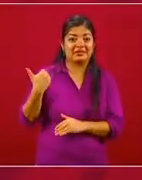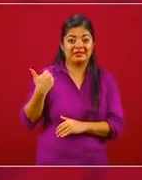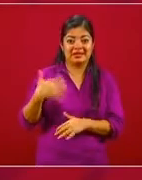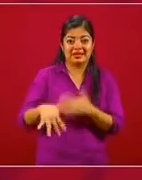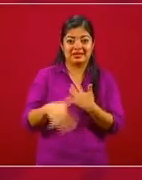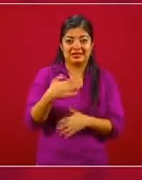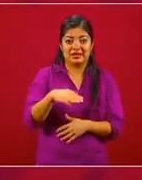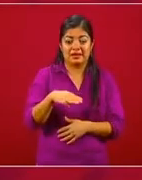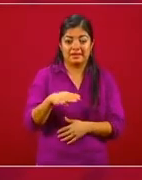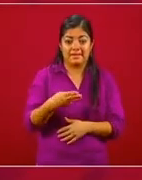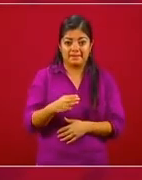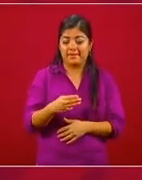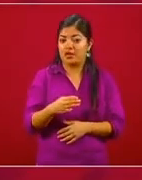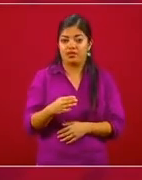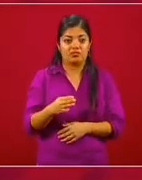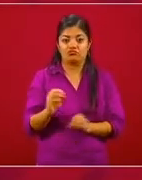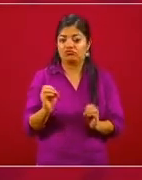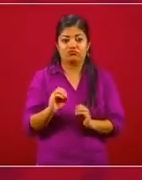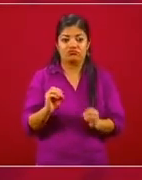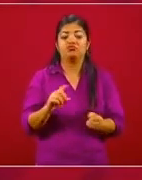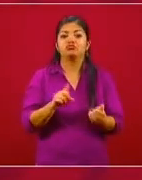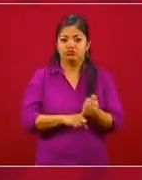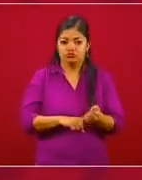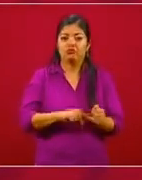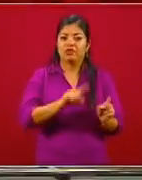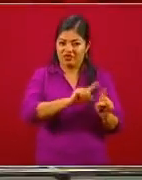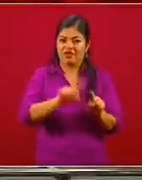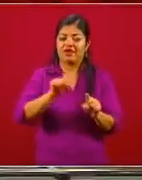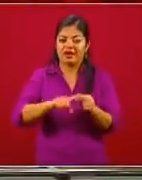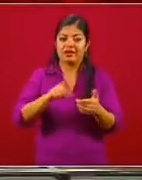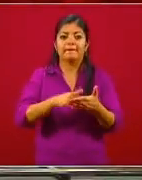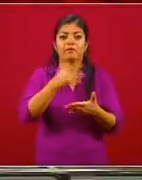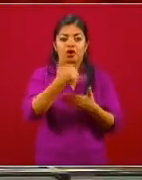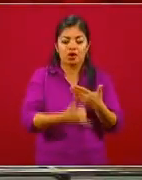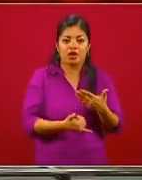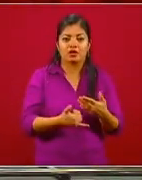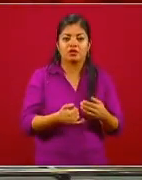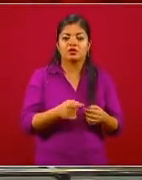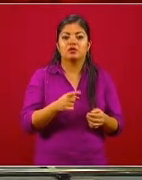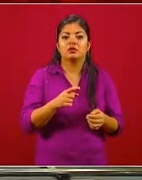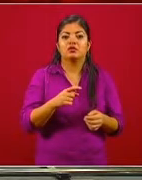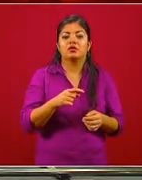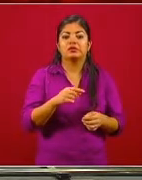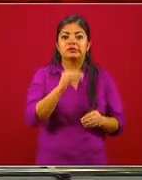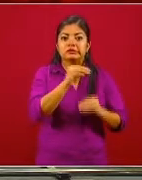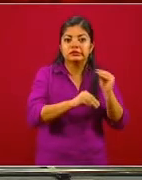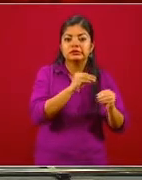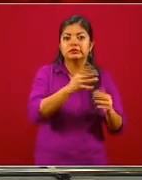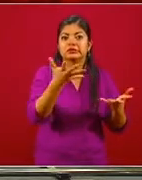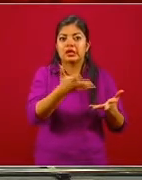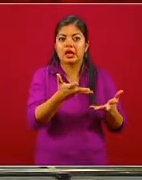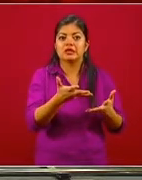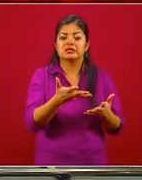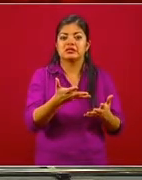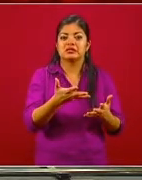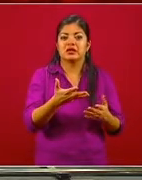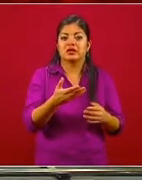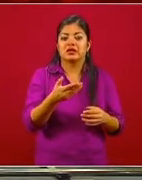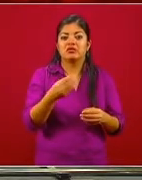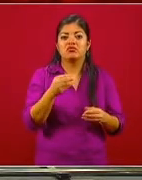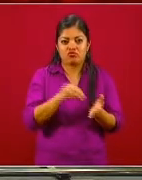the manufacturing of these ventilators wasn't completed in due time before